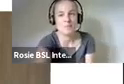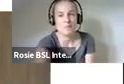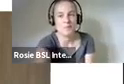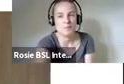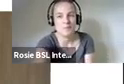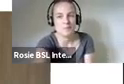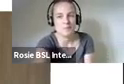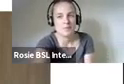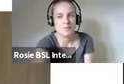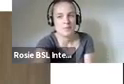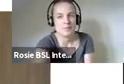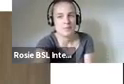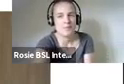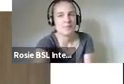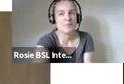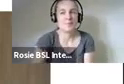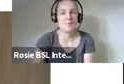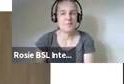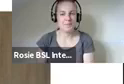this